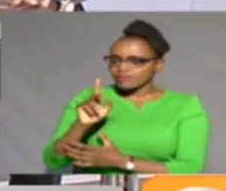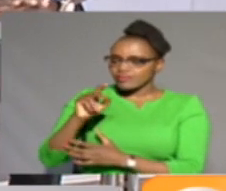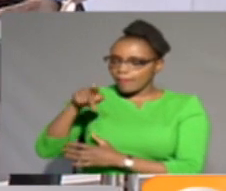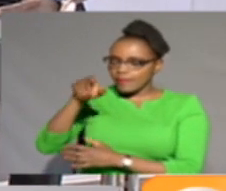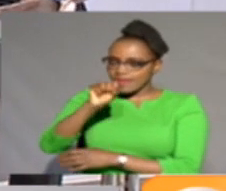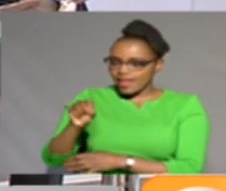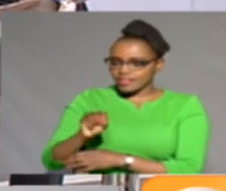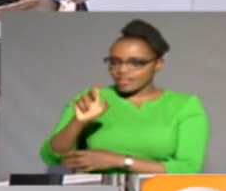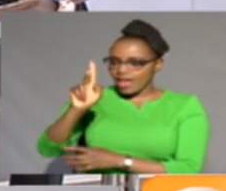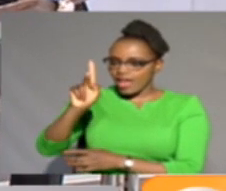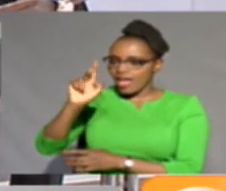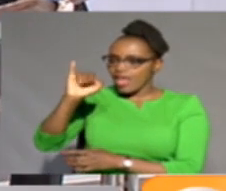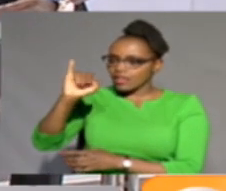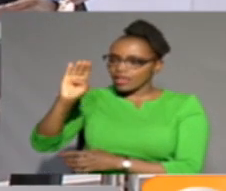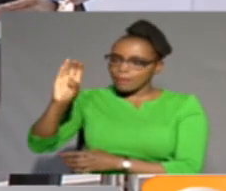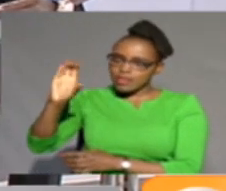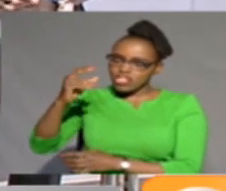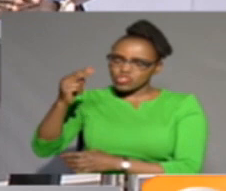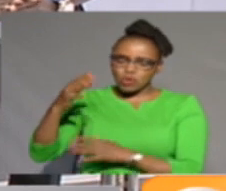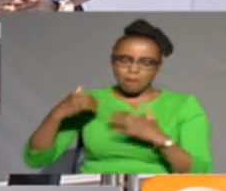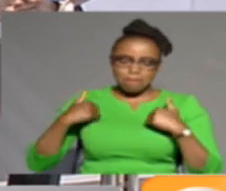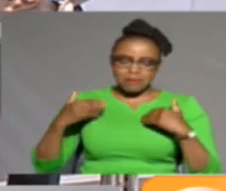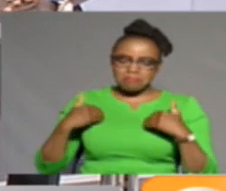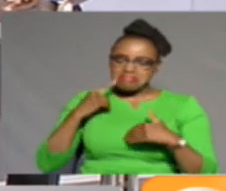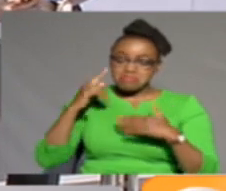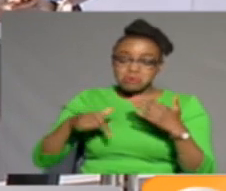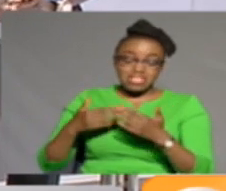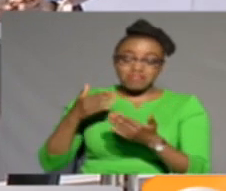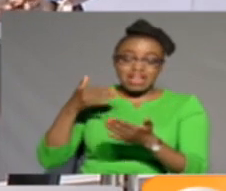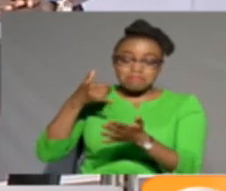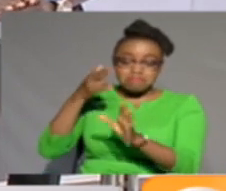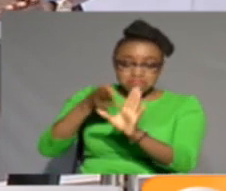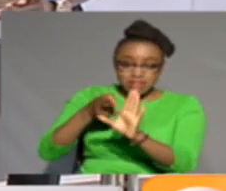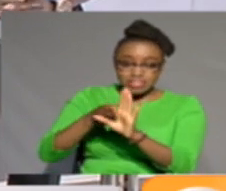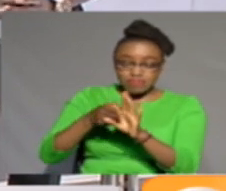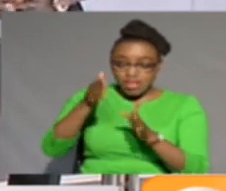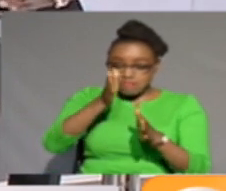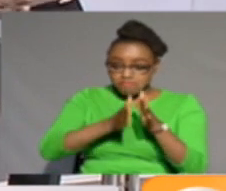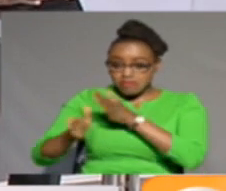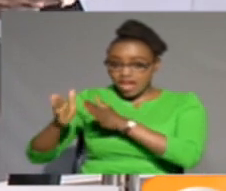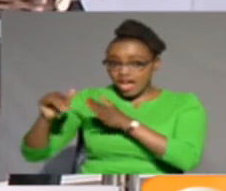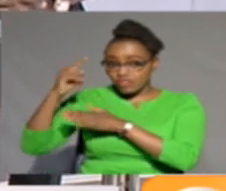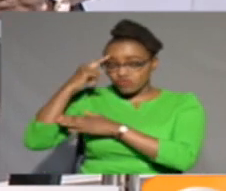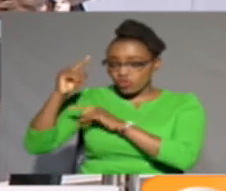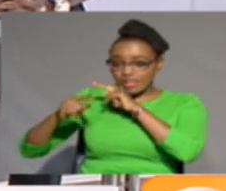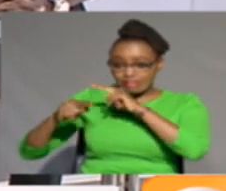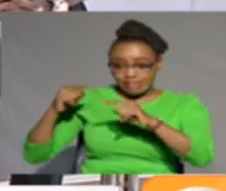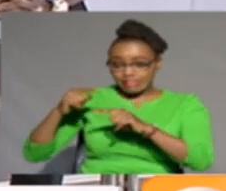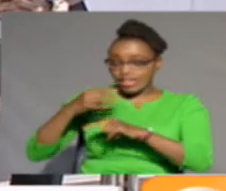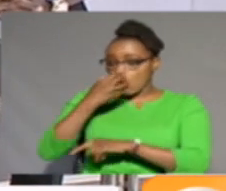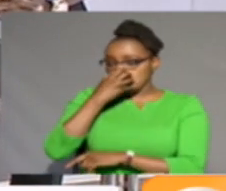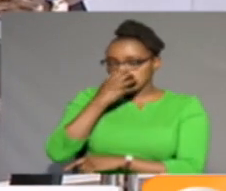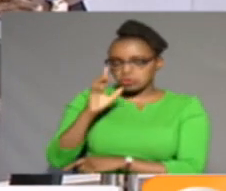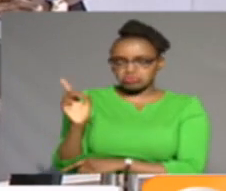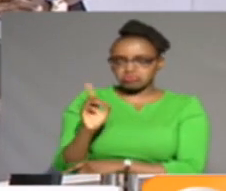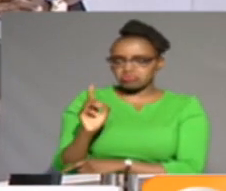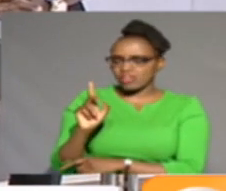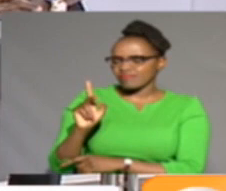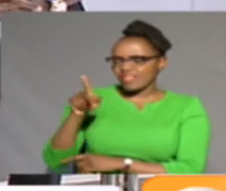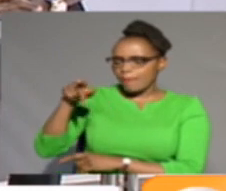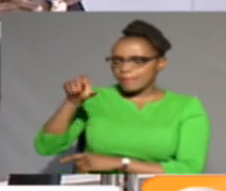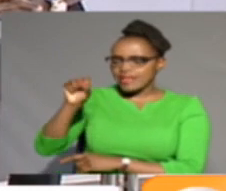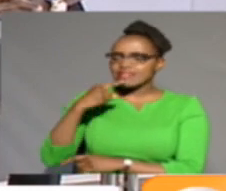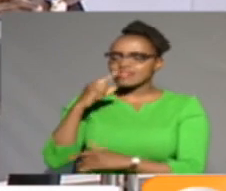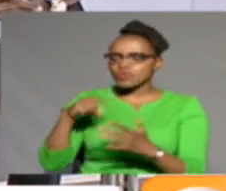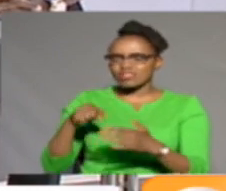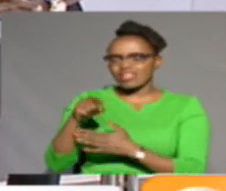Kibicho has rubbished those claims, taking part in coordinating an alleged plot to eliminate Deputy President William Ruto. So Kibicho says the